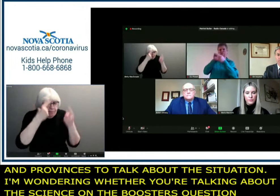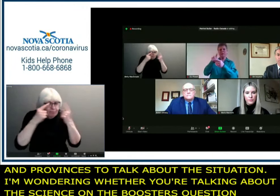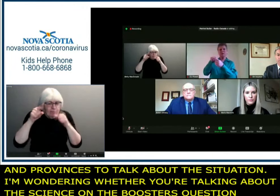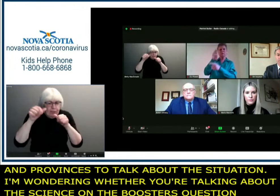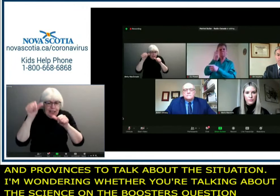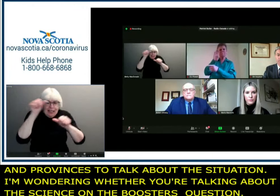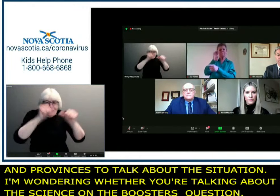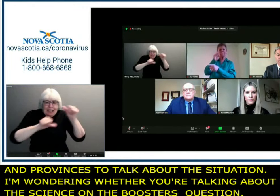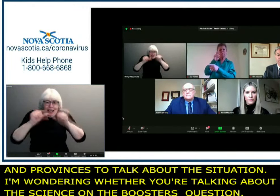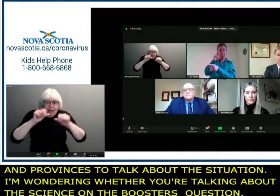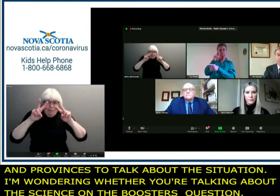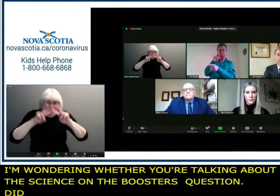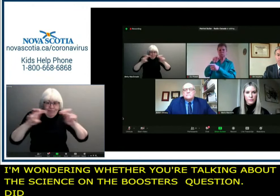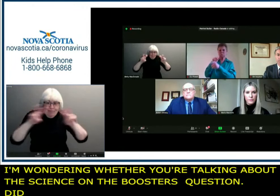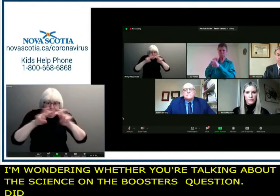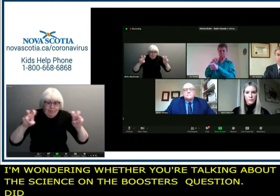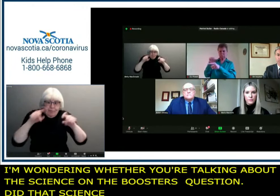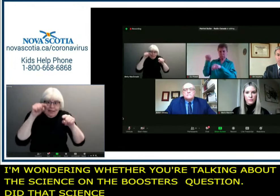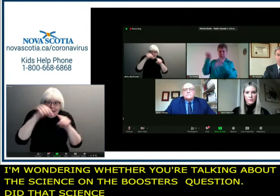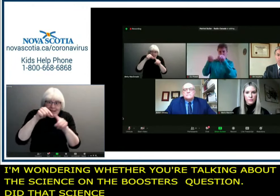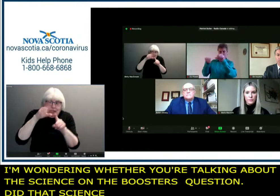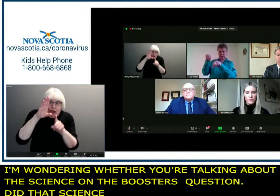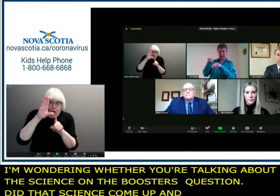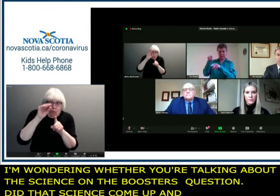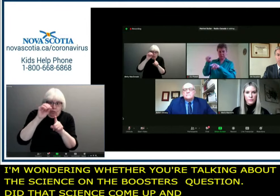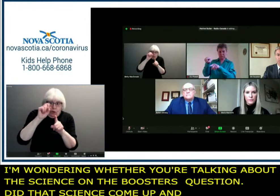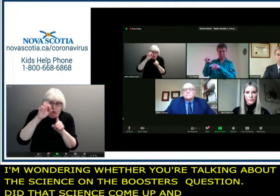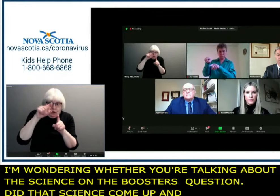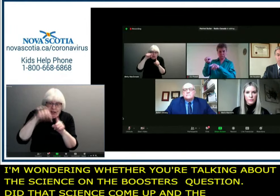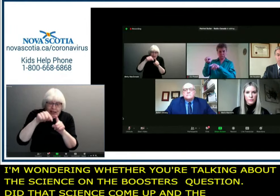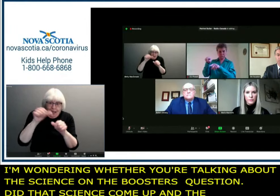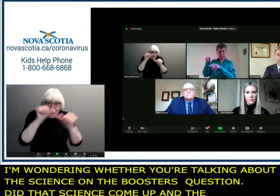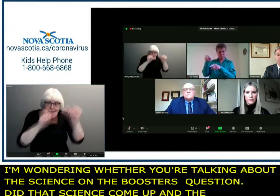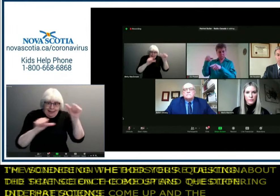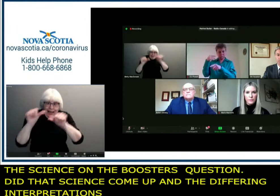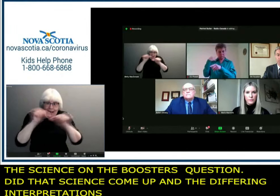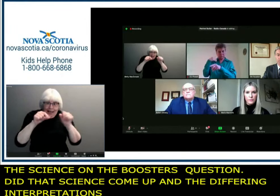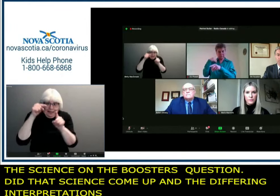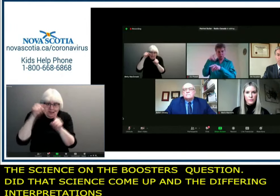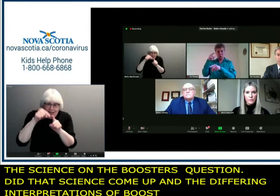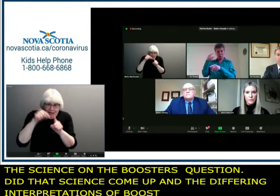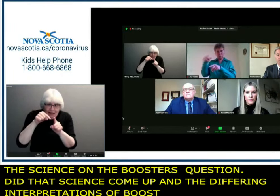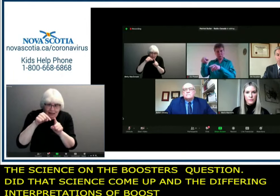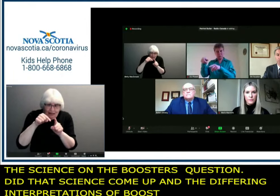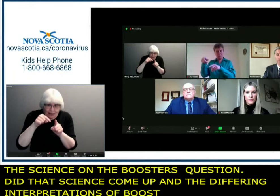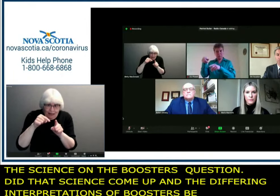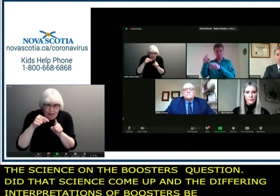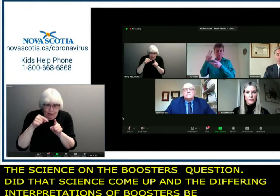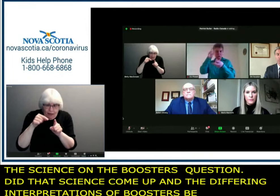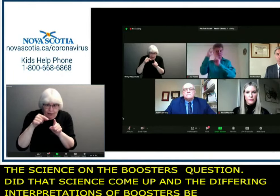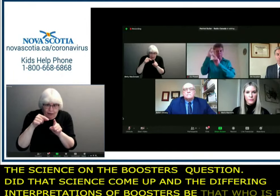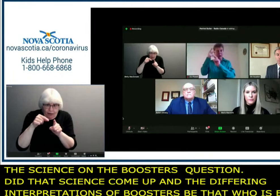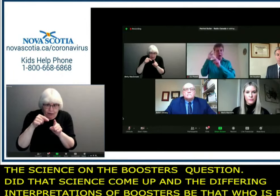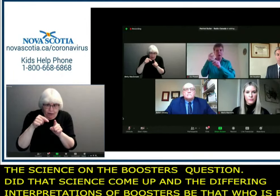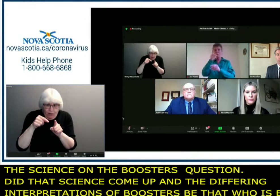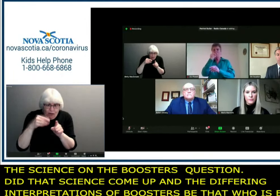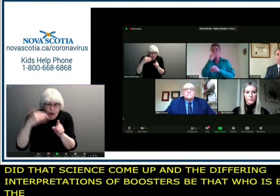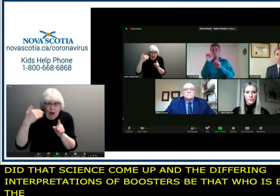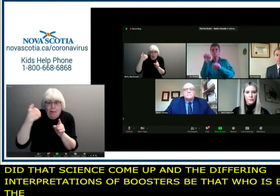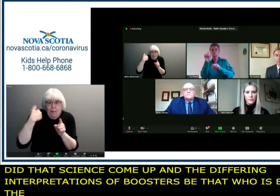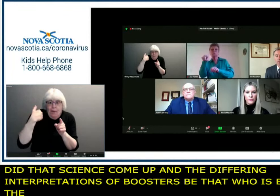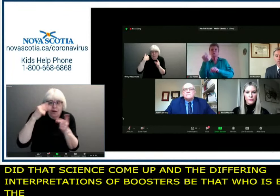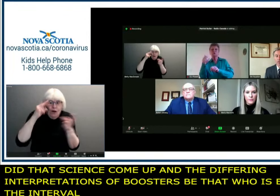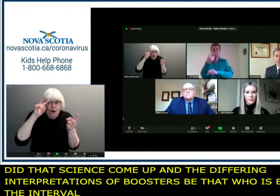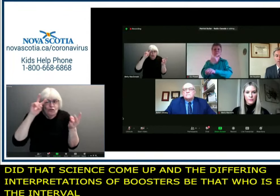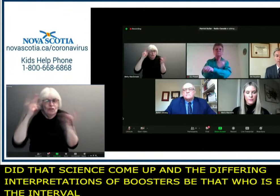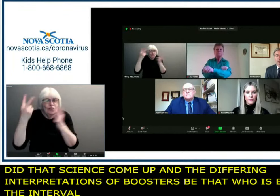science come up and the differing interpretations of boosters, be that who is eligible and the interval between second and third doses?